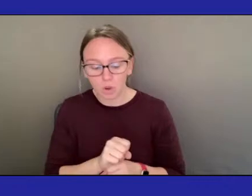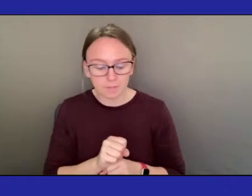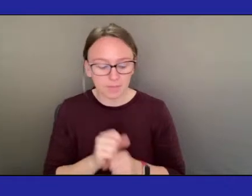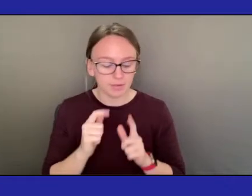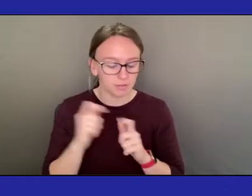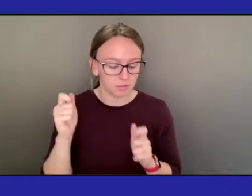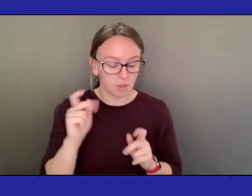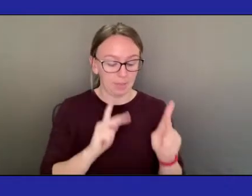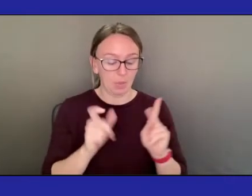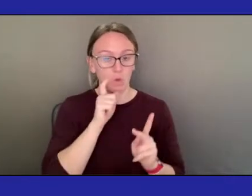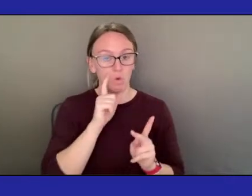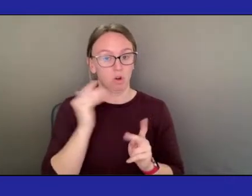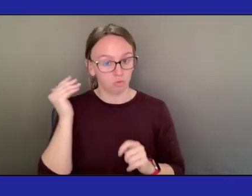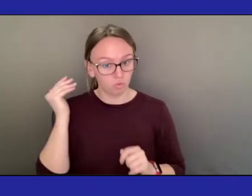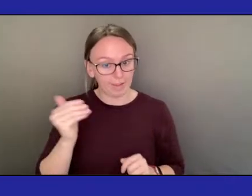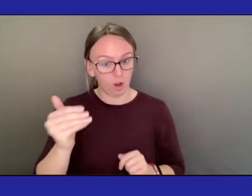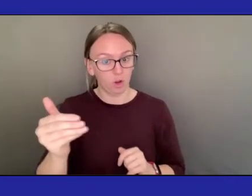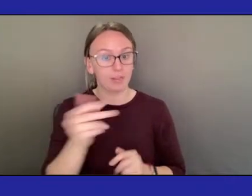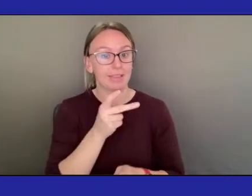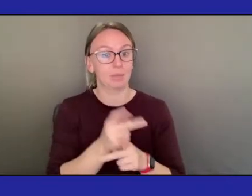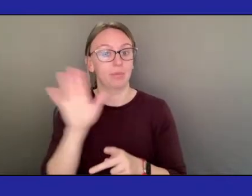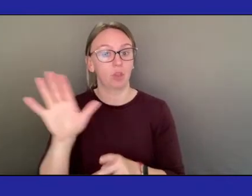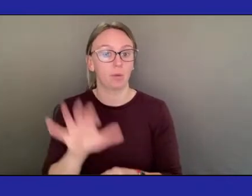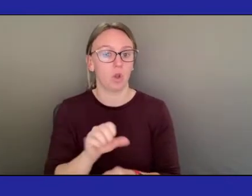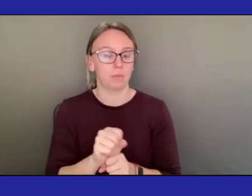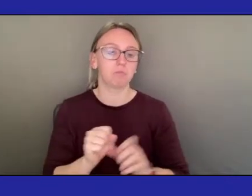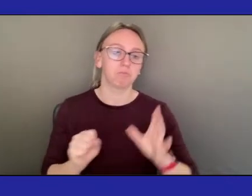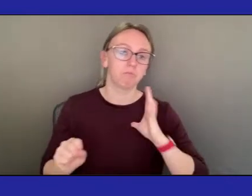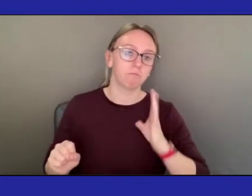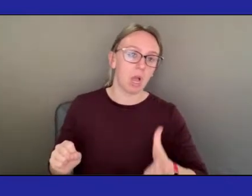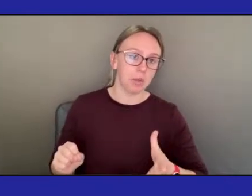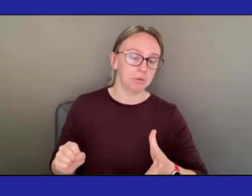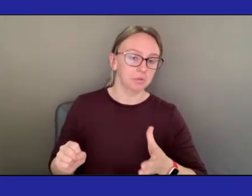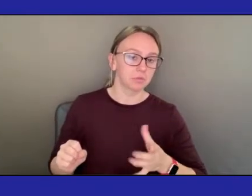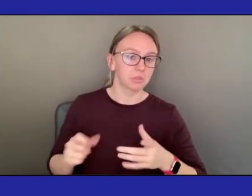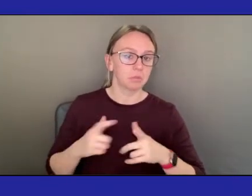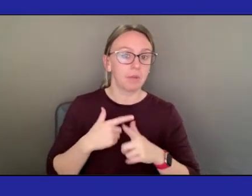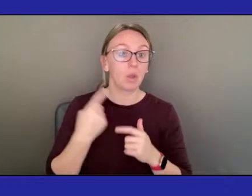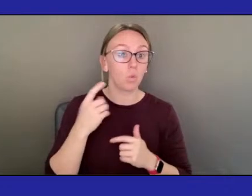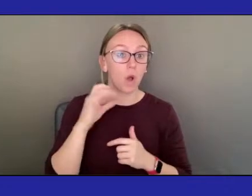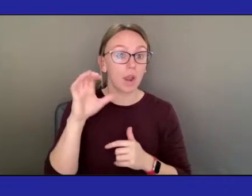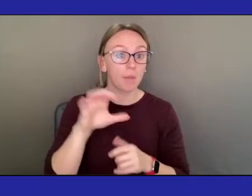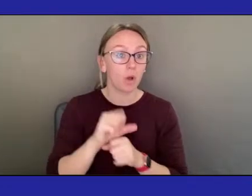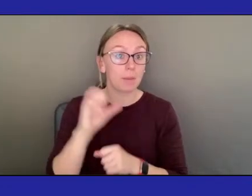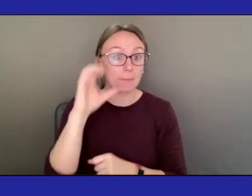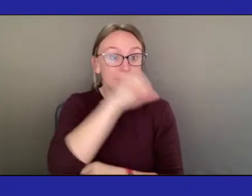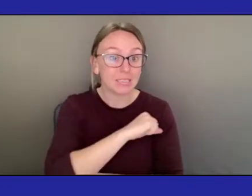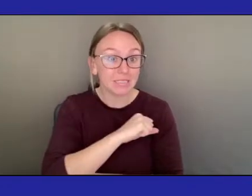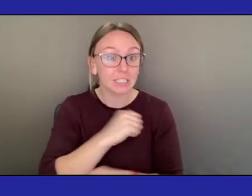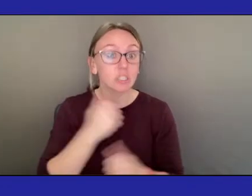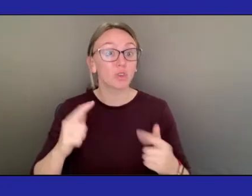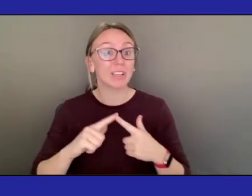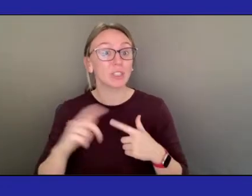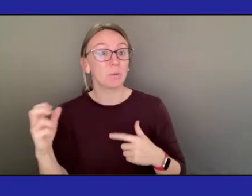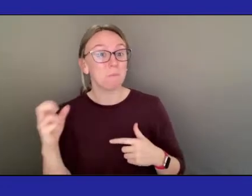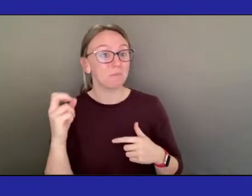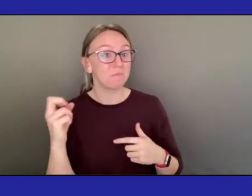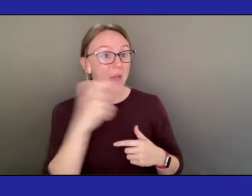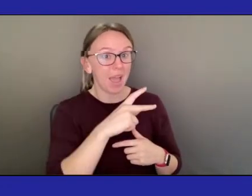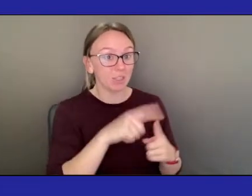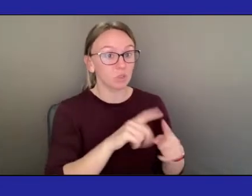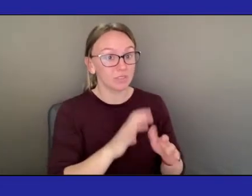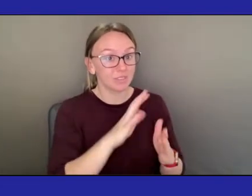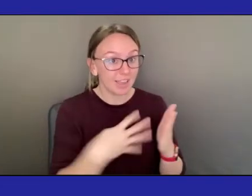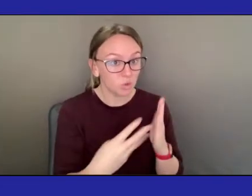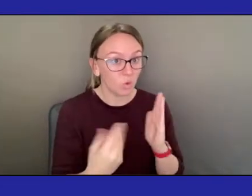regularly keeping their appointments, fine. But then you miss an appointment and trying to get back into the appointment, trying